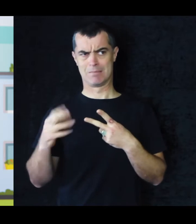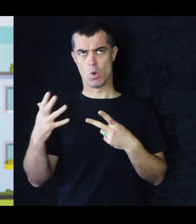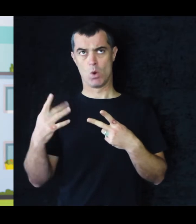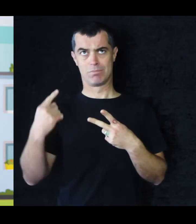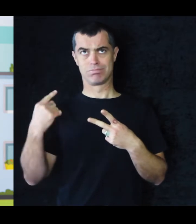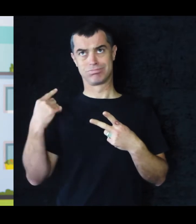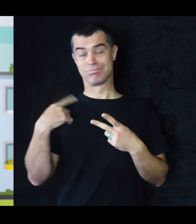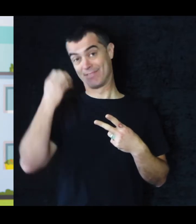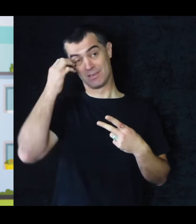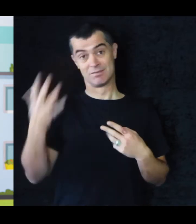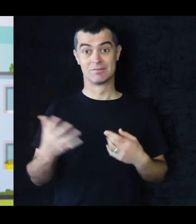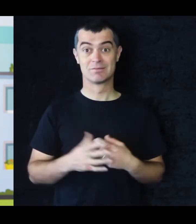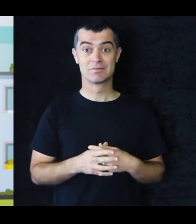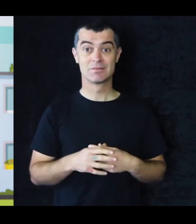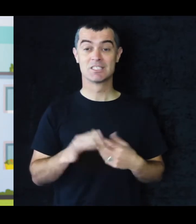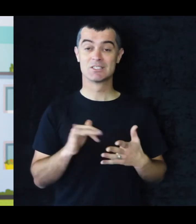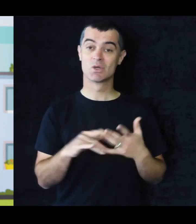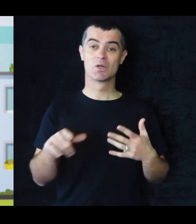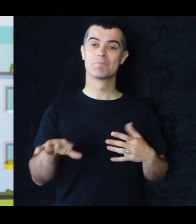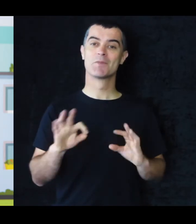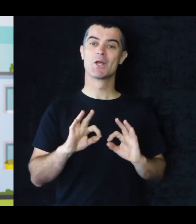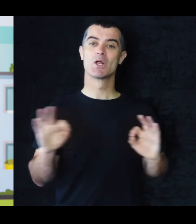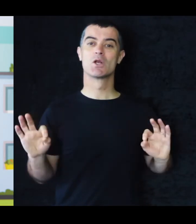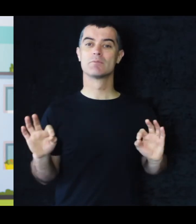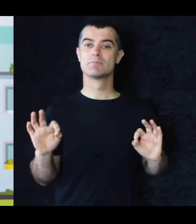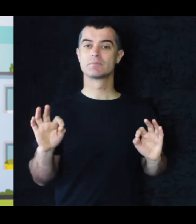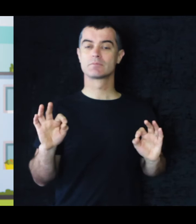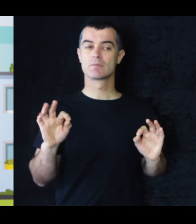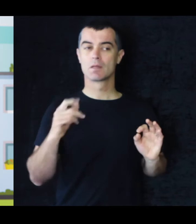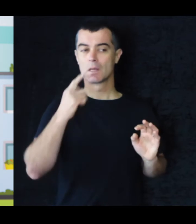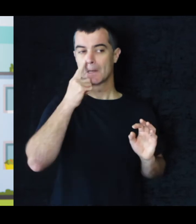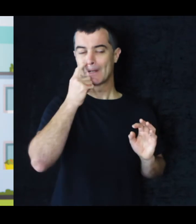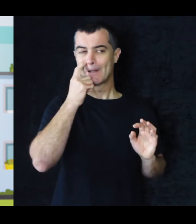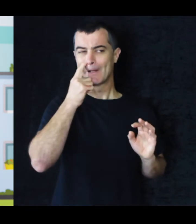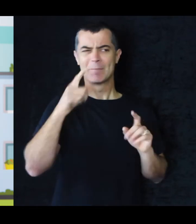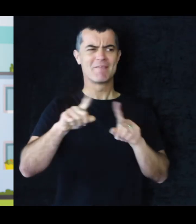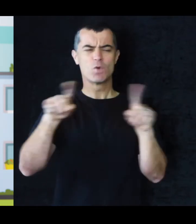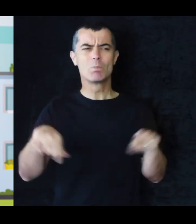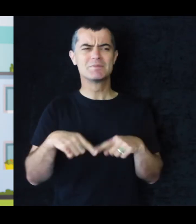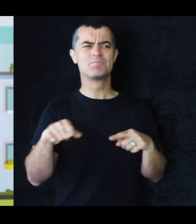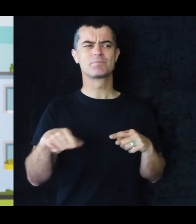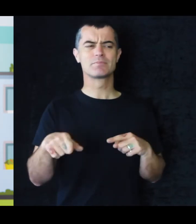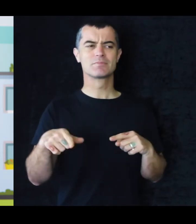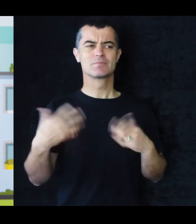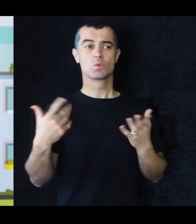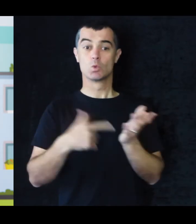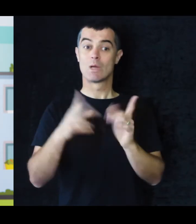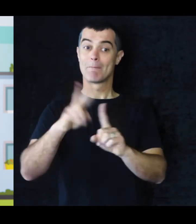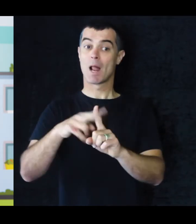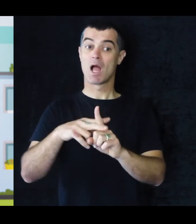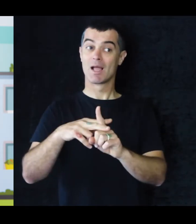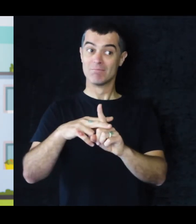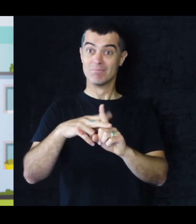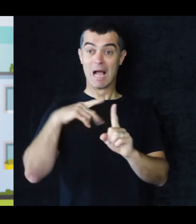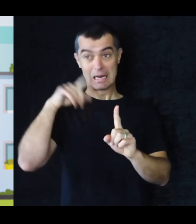more details. So not the forms and to apply for a